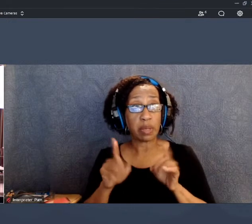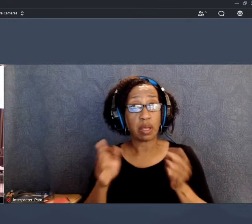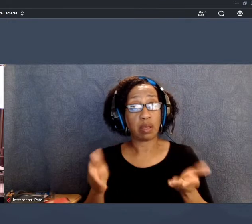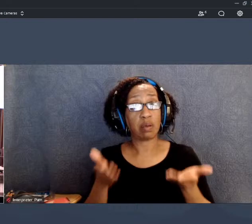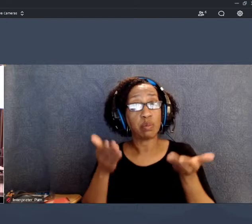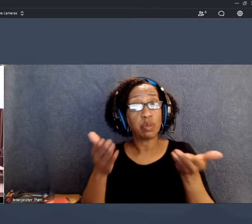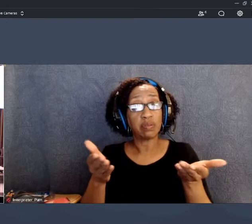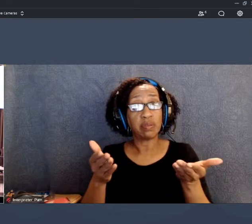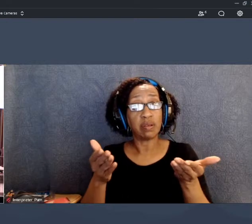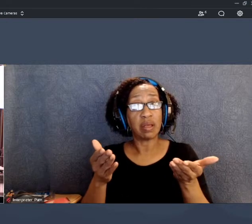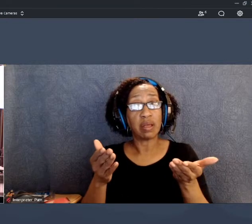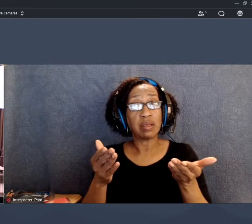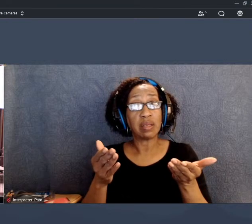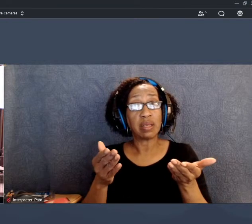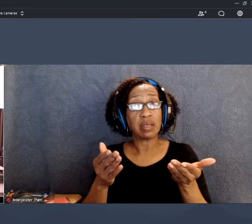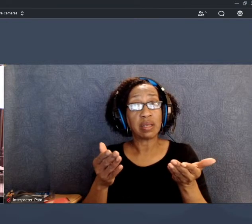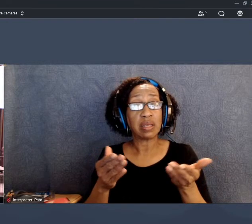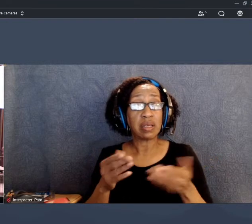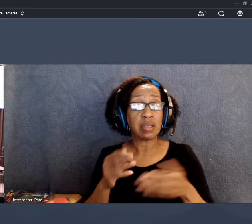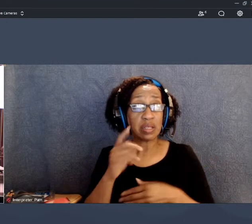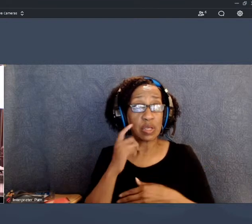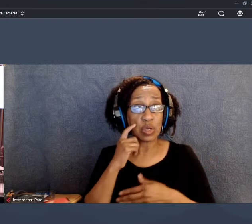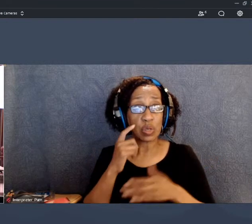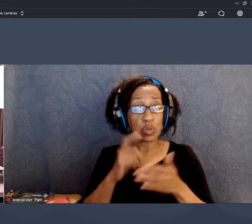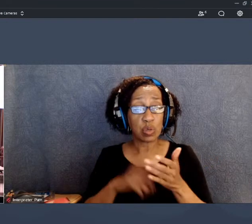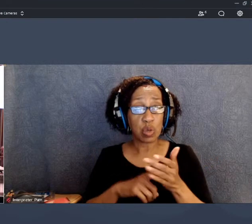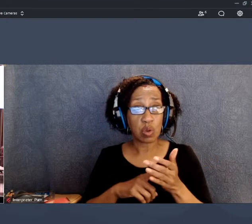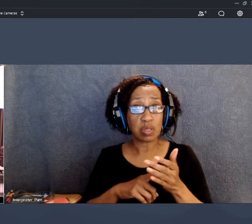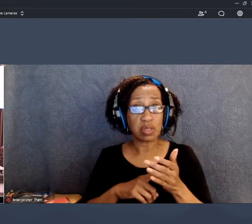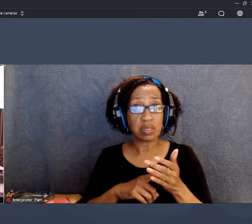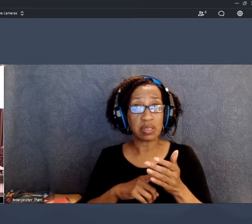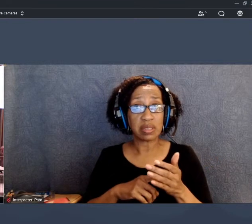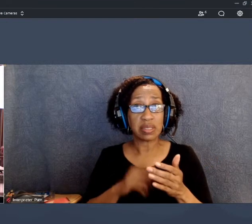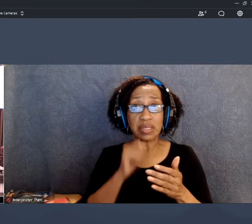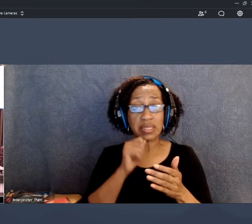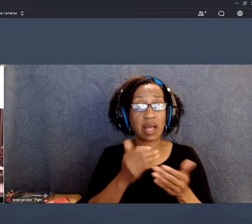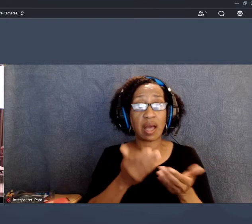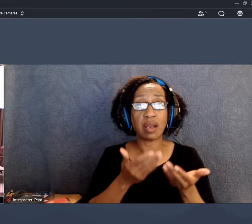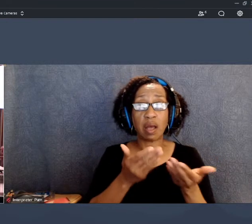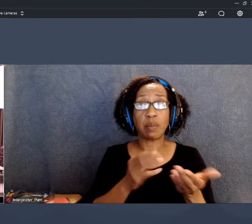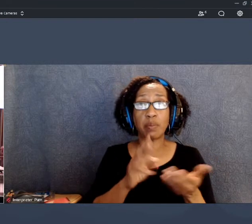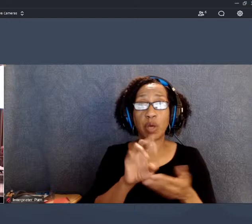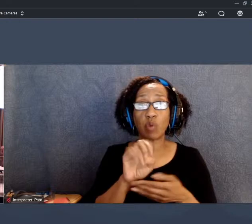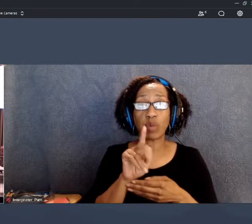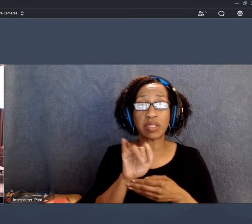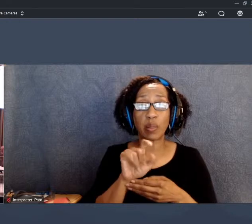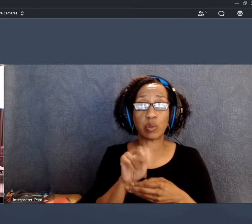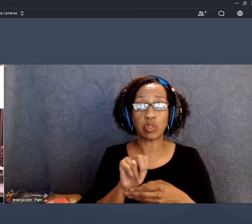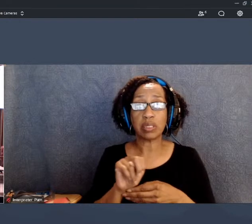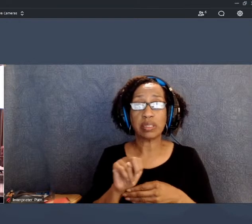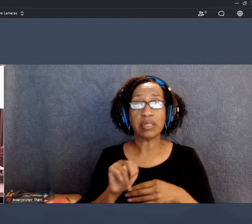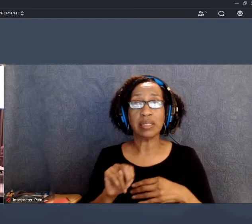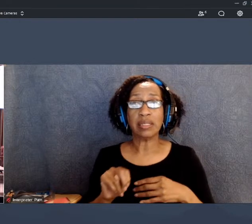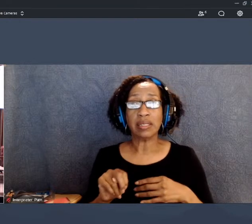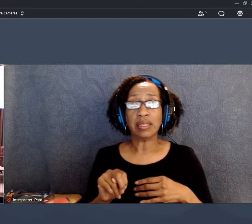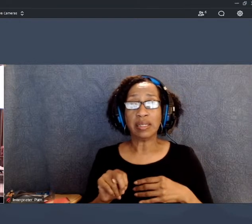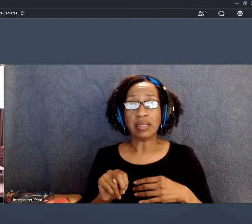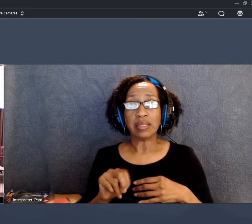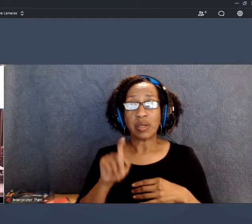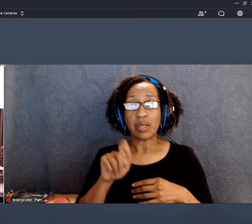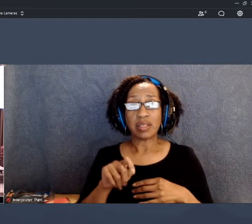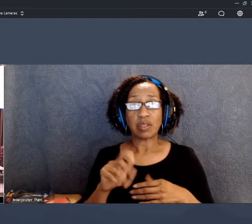notice, this is not a resolution. An ordinance has to take a course of 3 readings to be approved. And somebody can tell